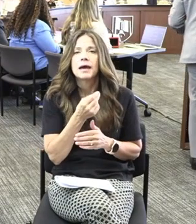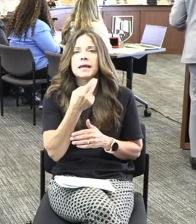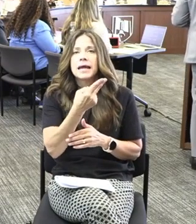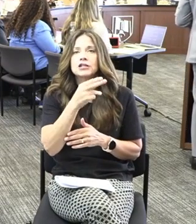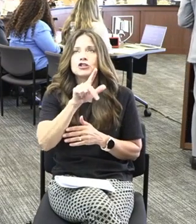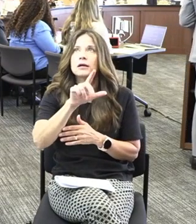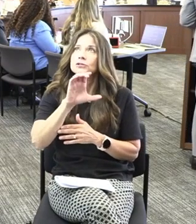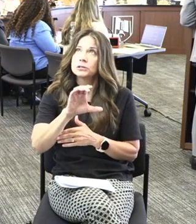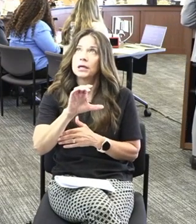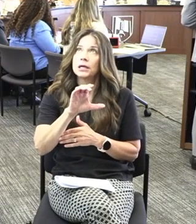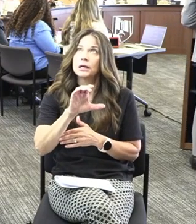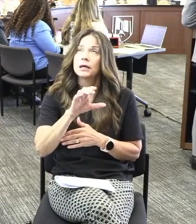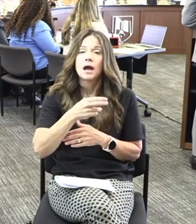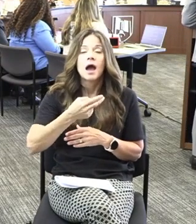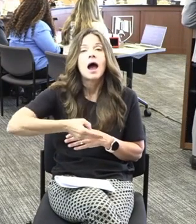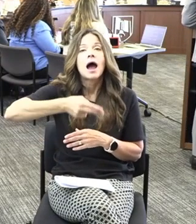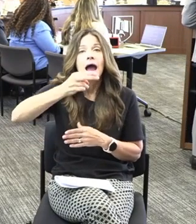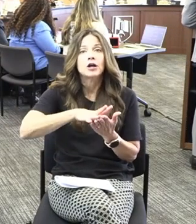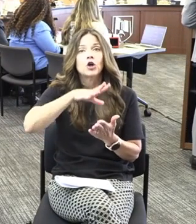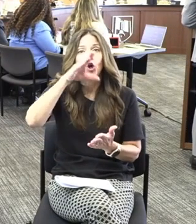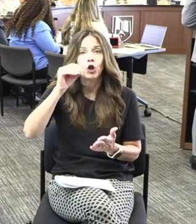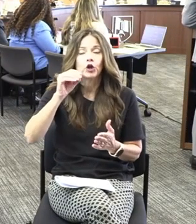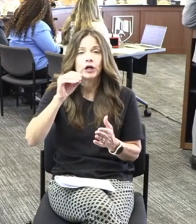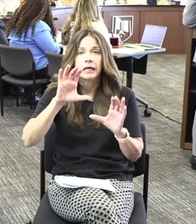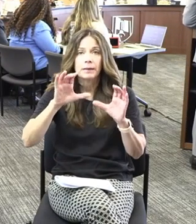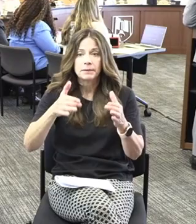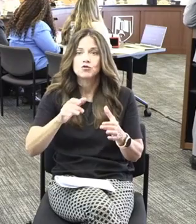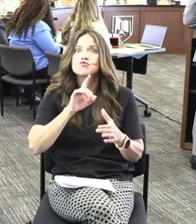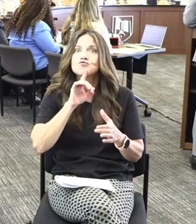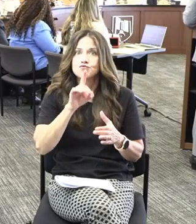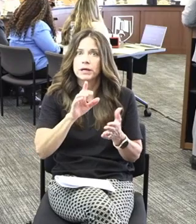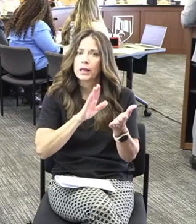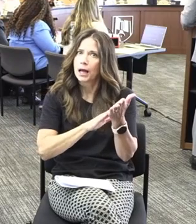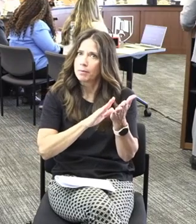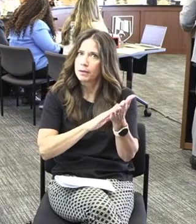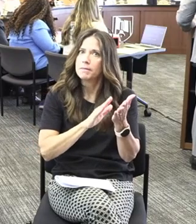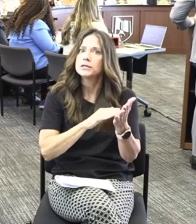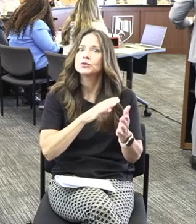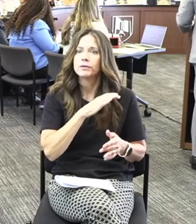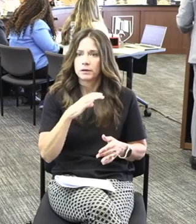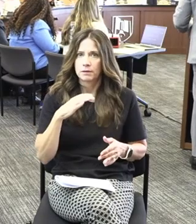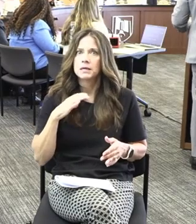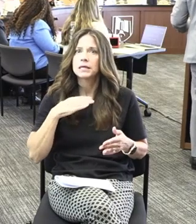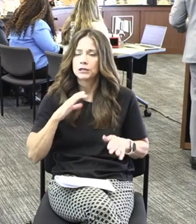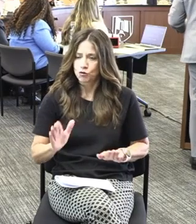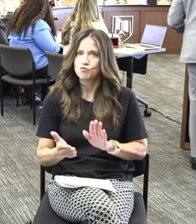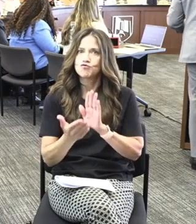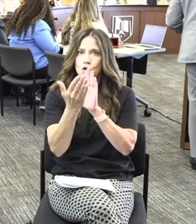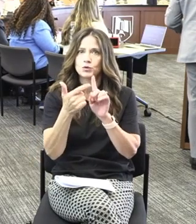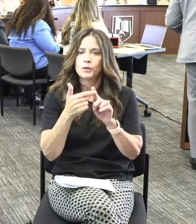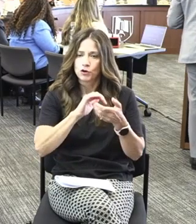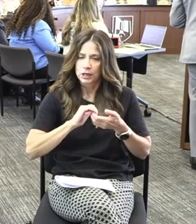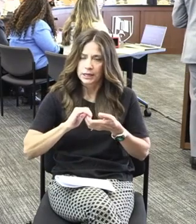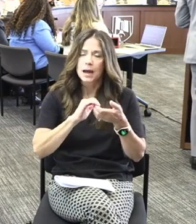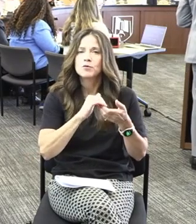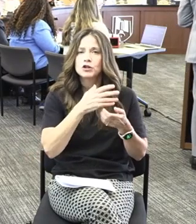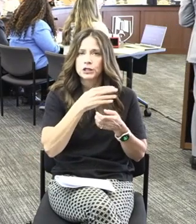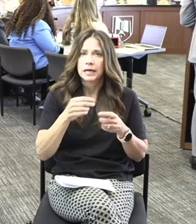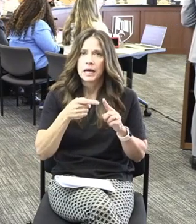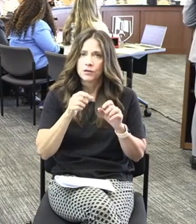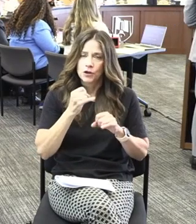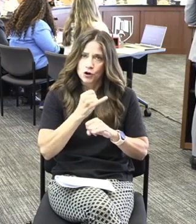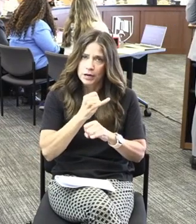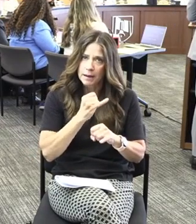HLC, our Higher Learning Commission, was very complimentary of the committee's approach, their collaboration, and the overall